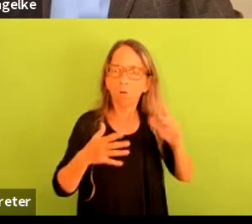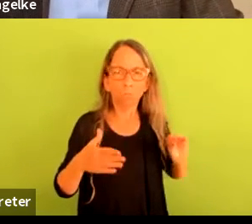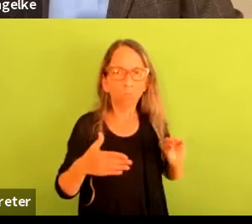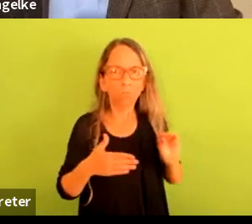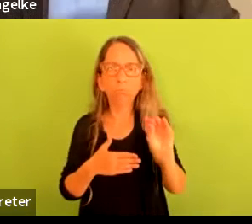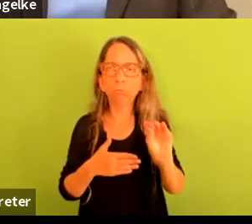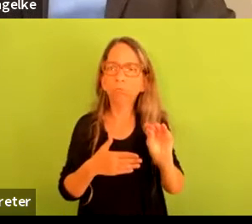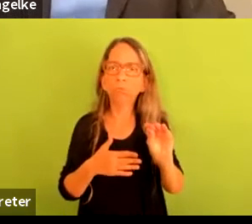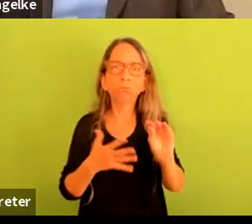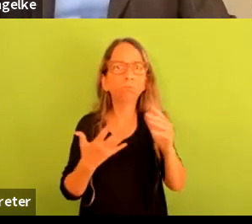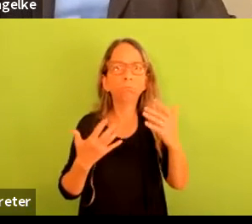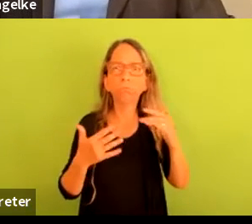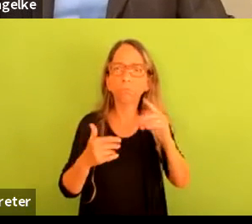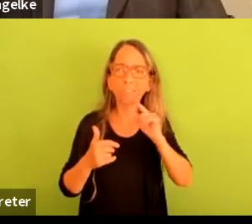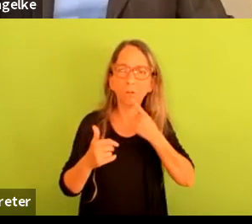list, right?